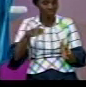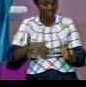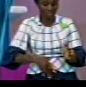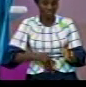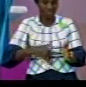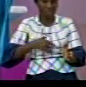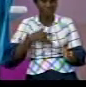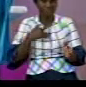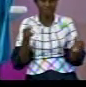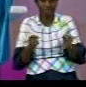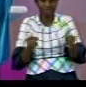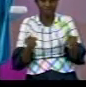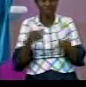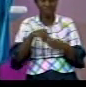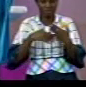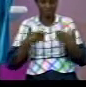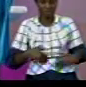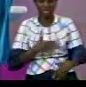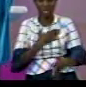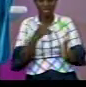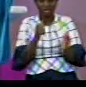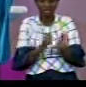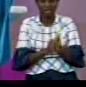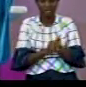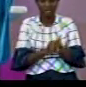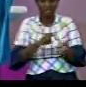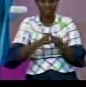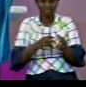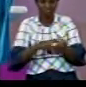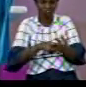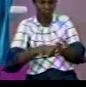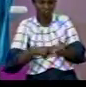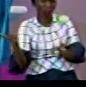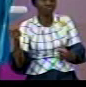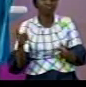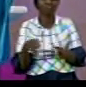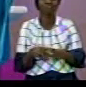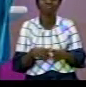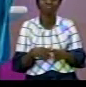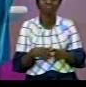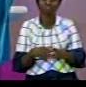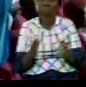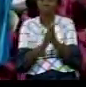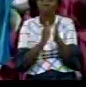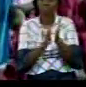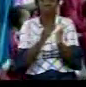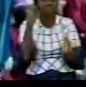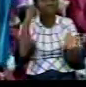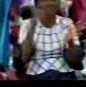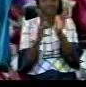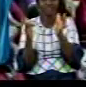poor electricity put your hands together for jesus